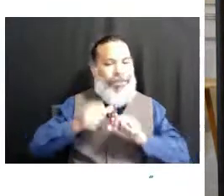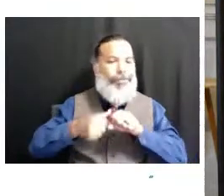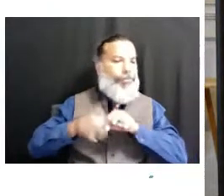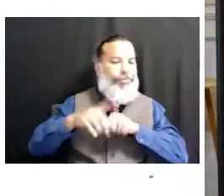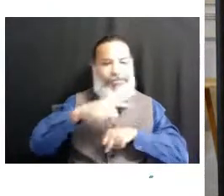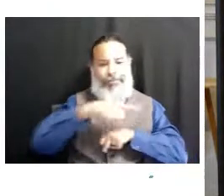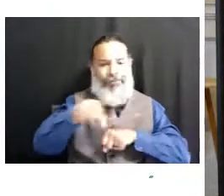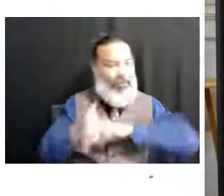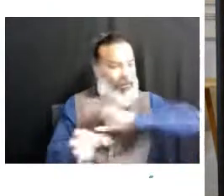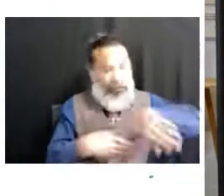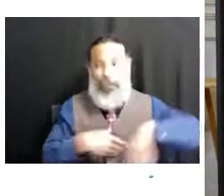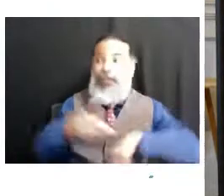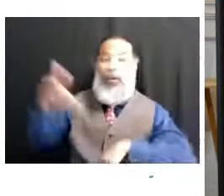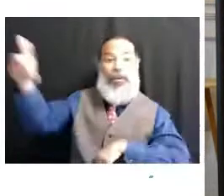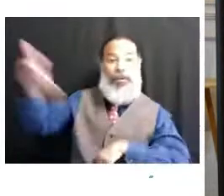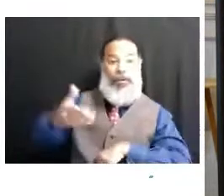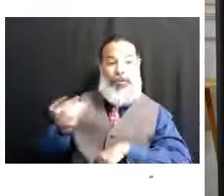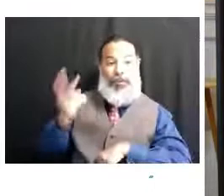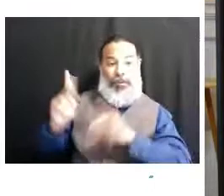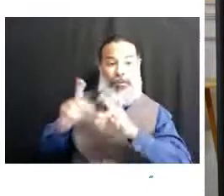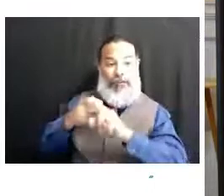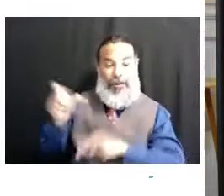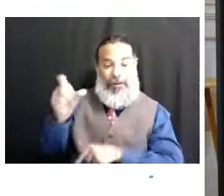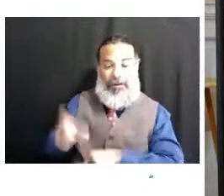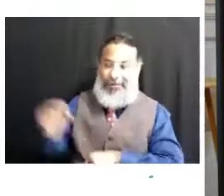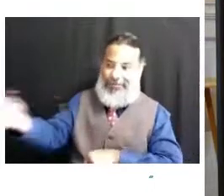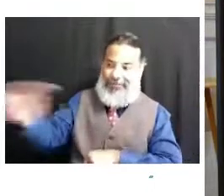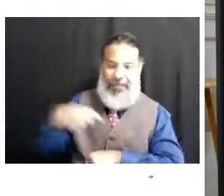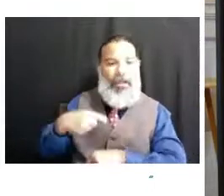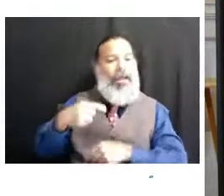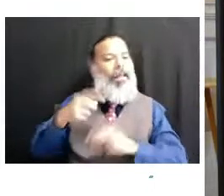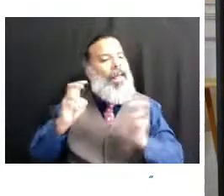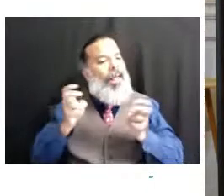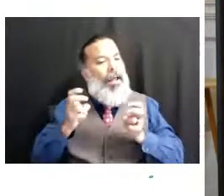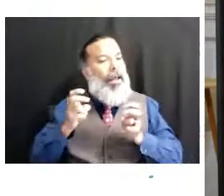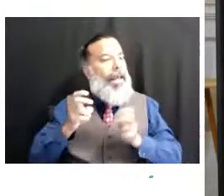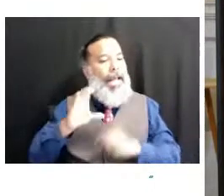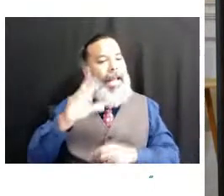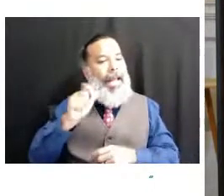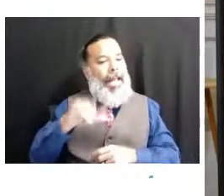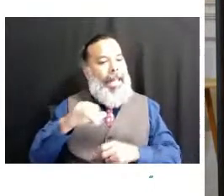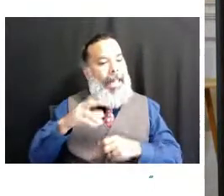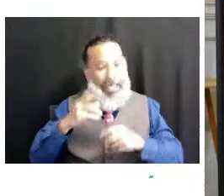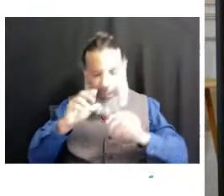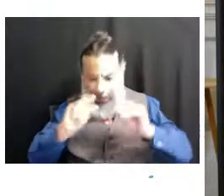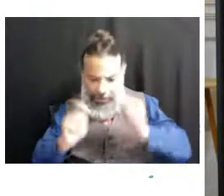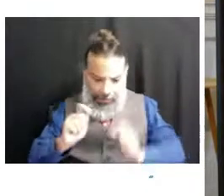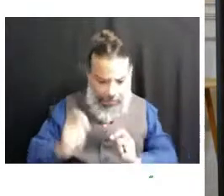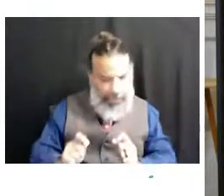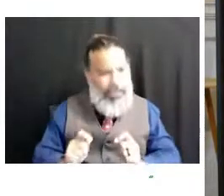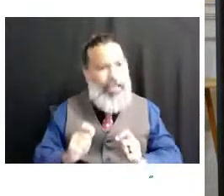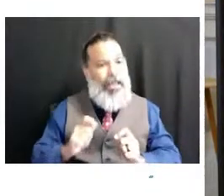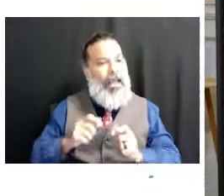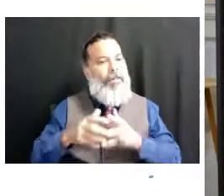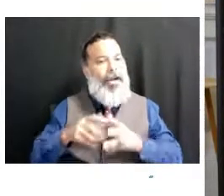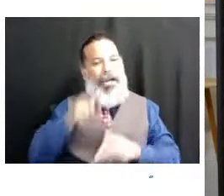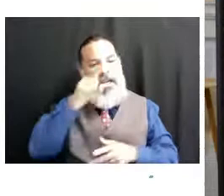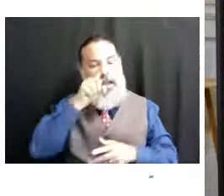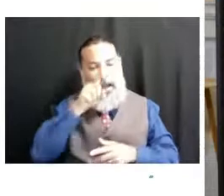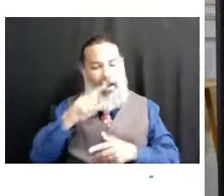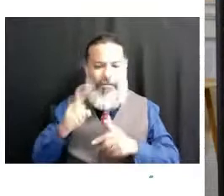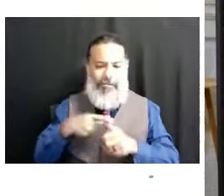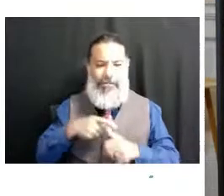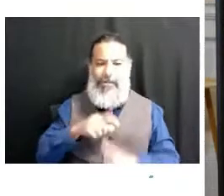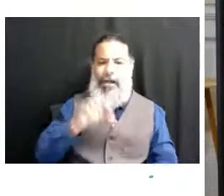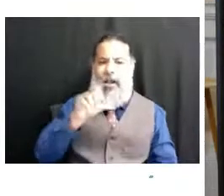a clay version of the American eagle. Latrobe soon discovered that the eagle that